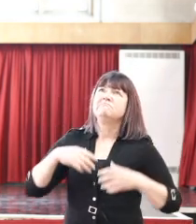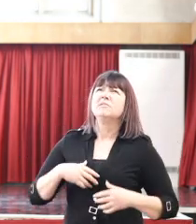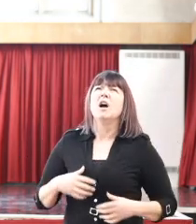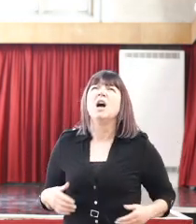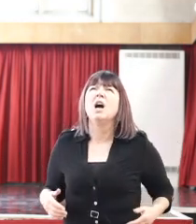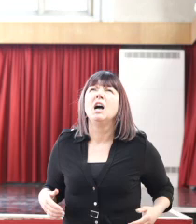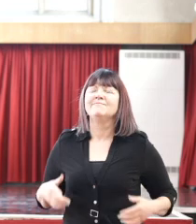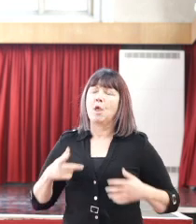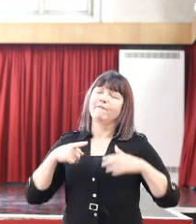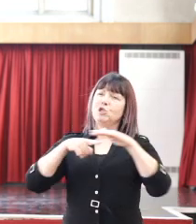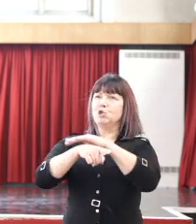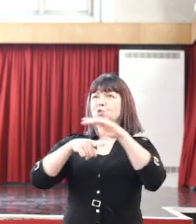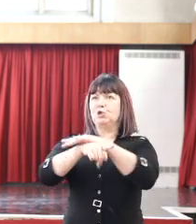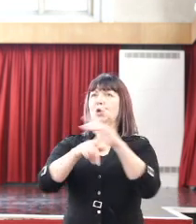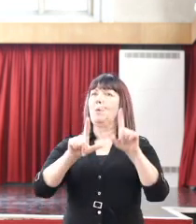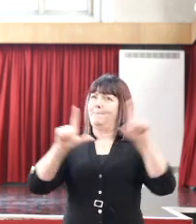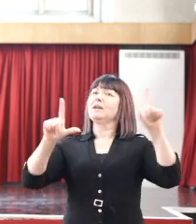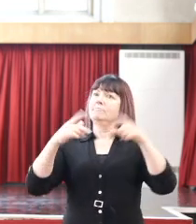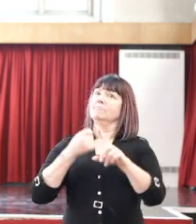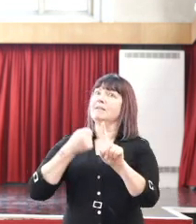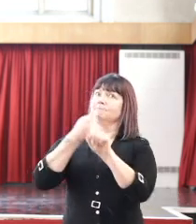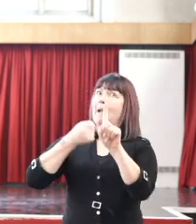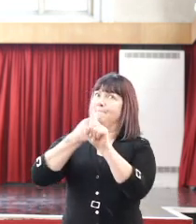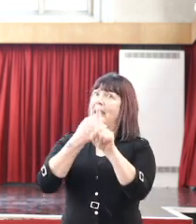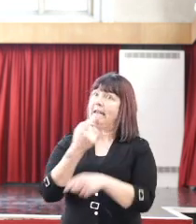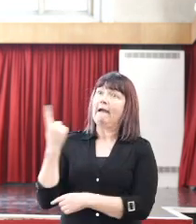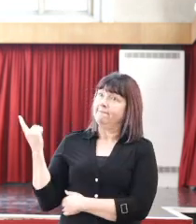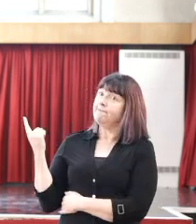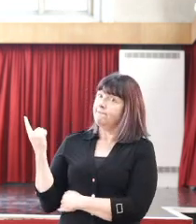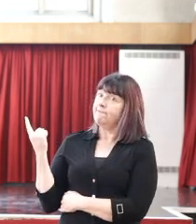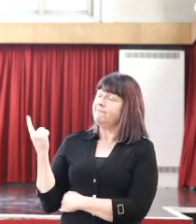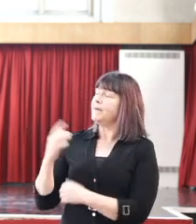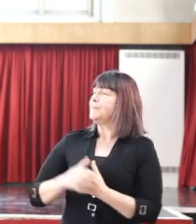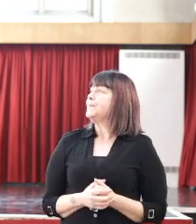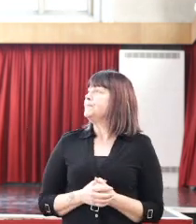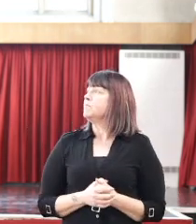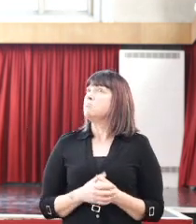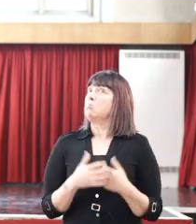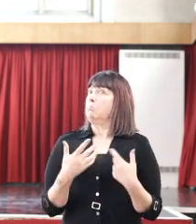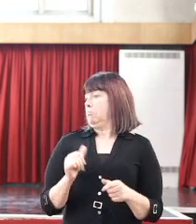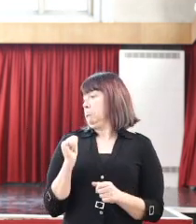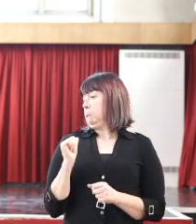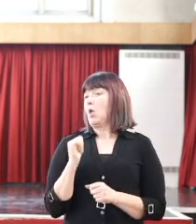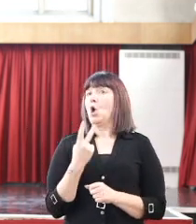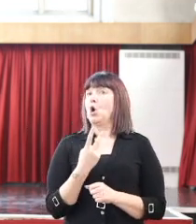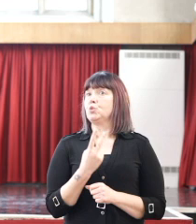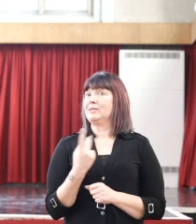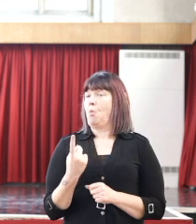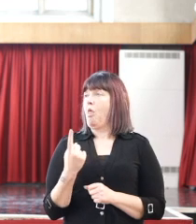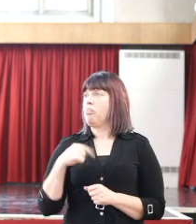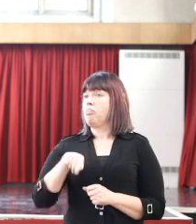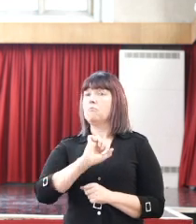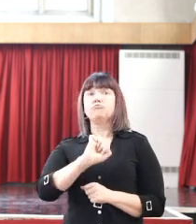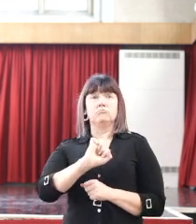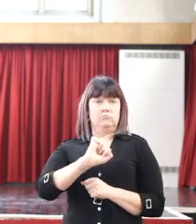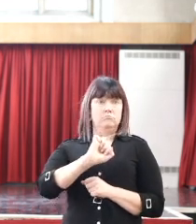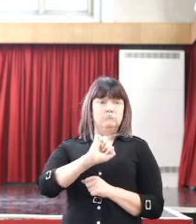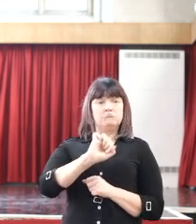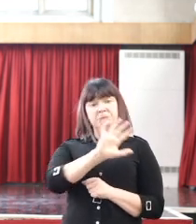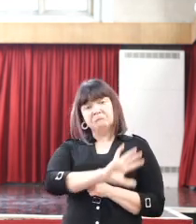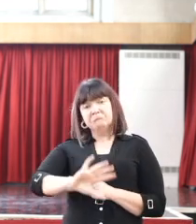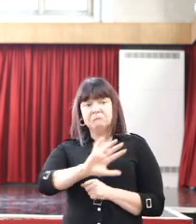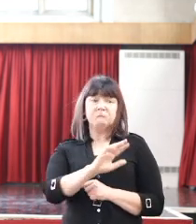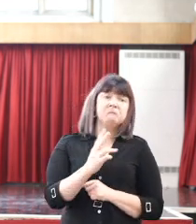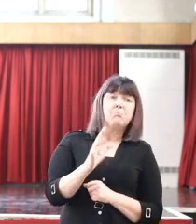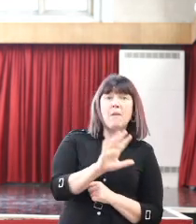YouTube campaign, which had a view rate for 21 of 28%, and the sort of